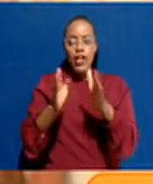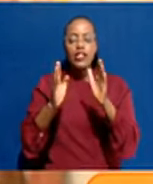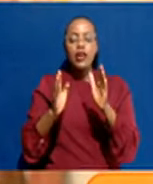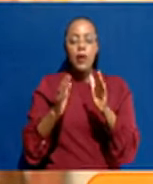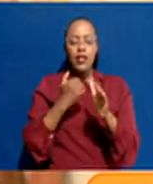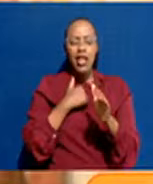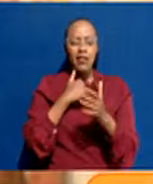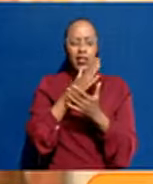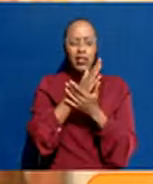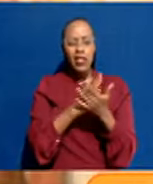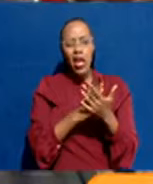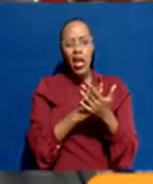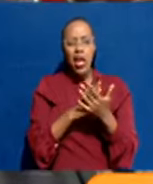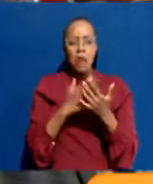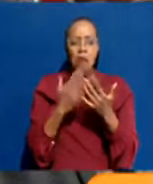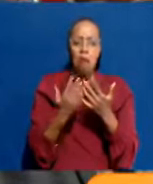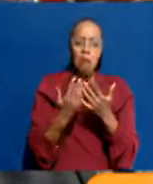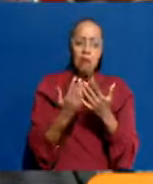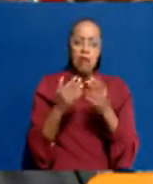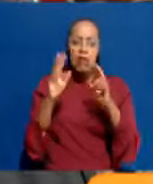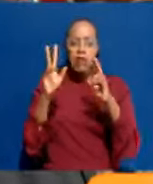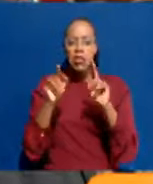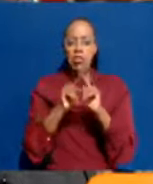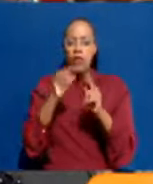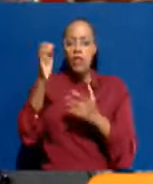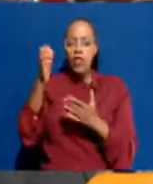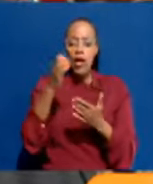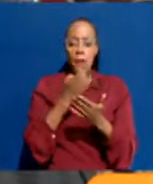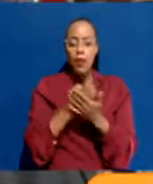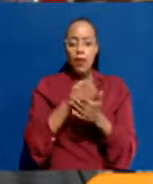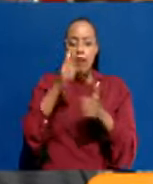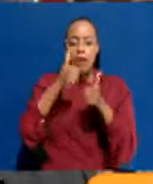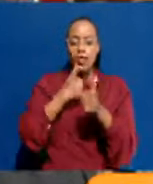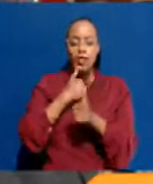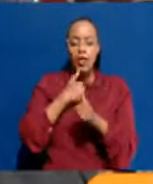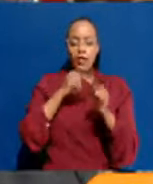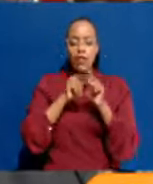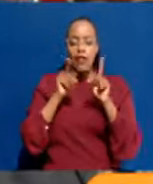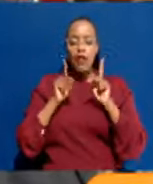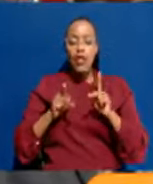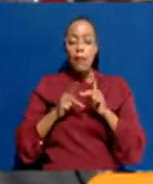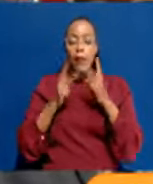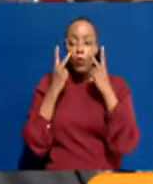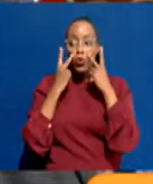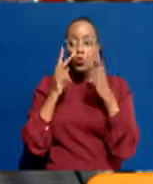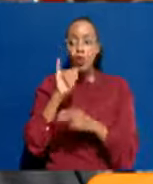some incidences of appointments, whatnot. That's what people saw.